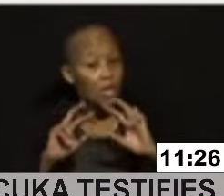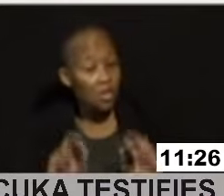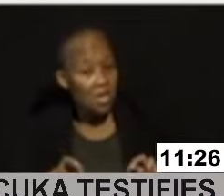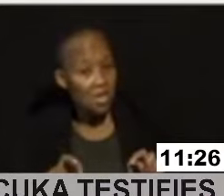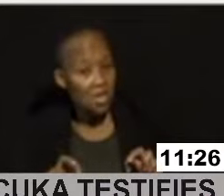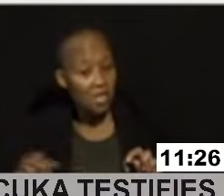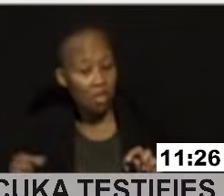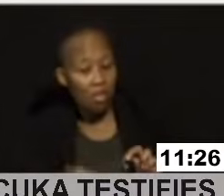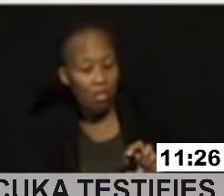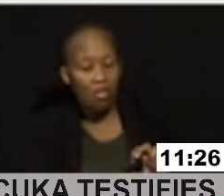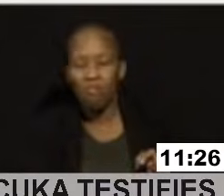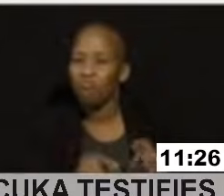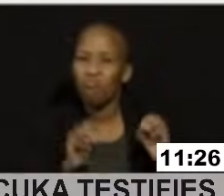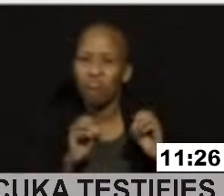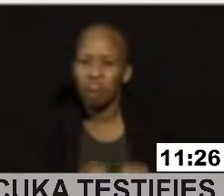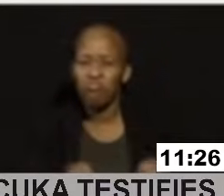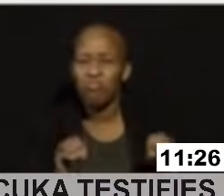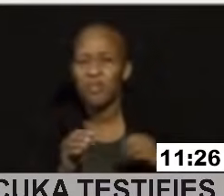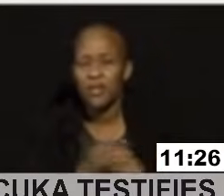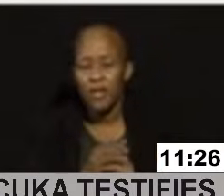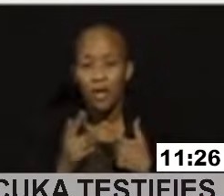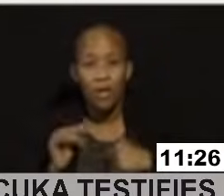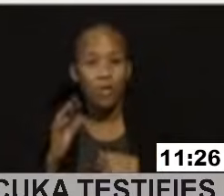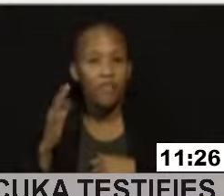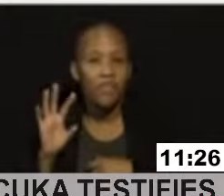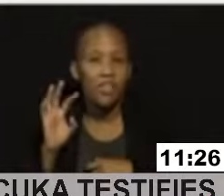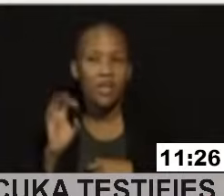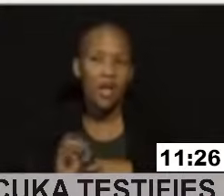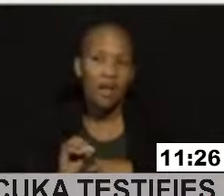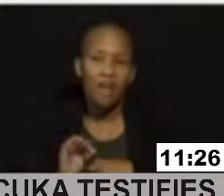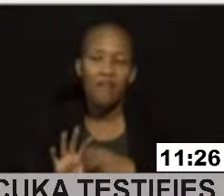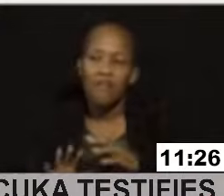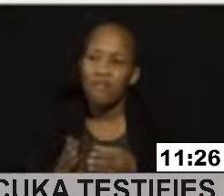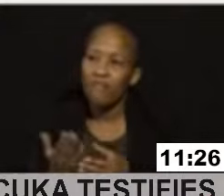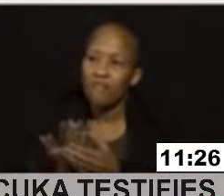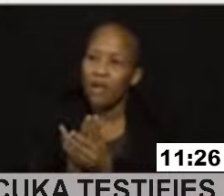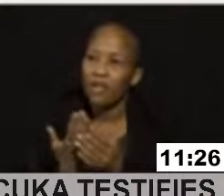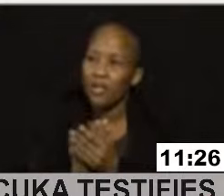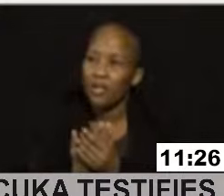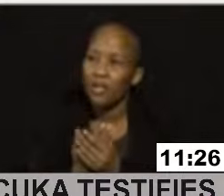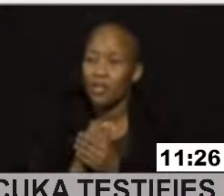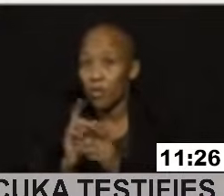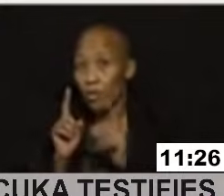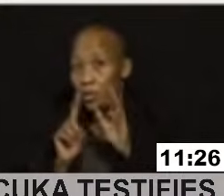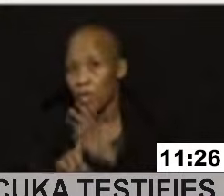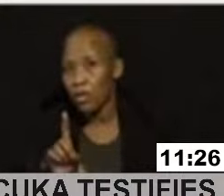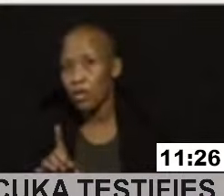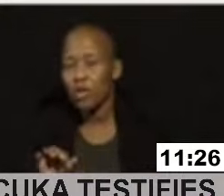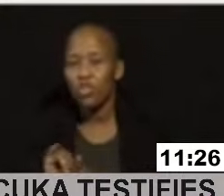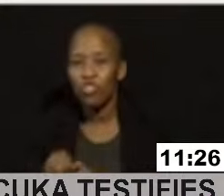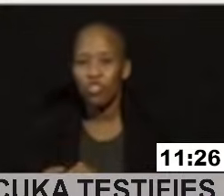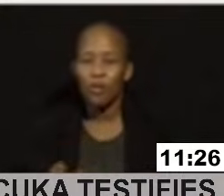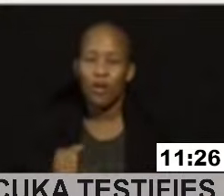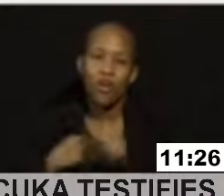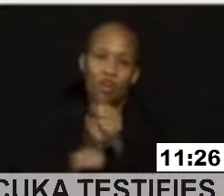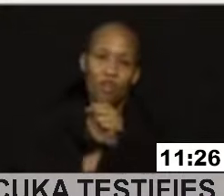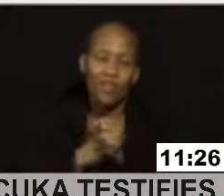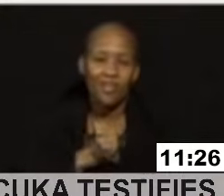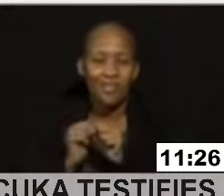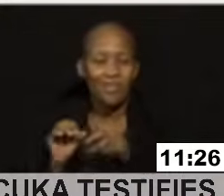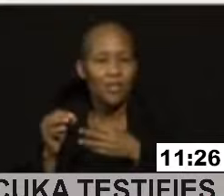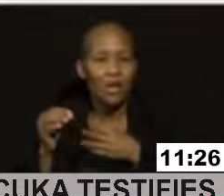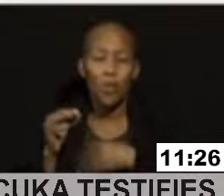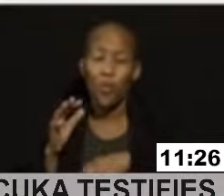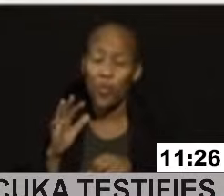that. And we had files that were collecting dust here in the Johannesburg office. And so I had to work with the